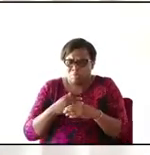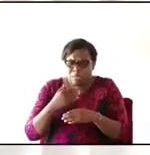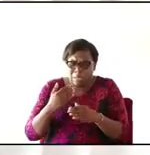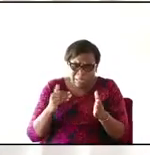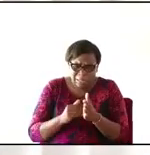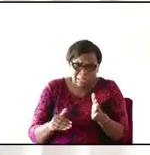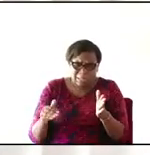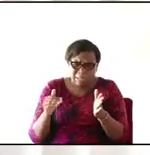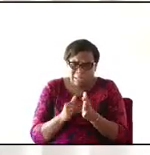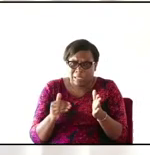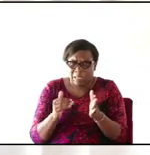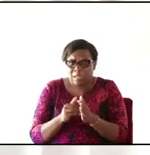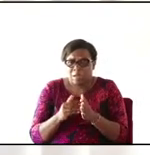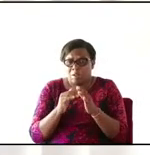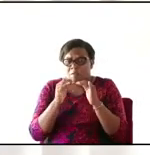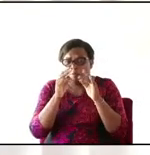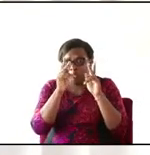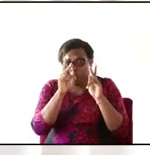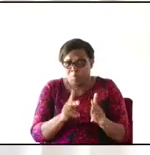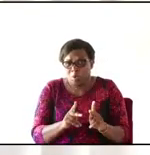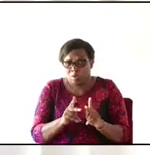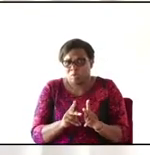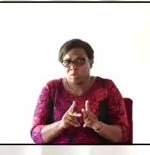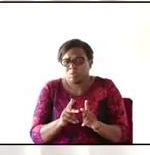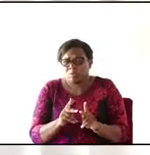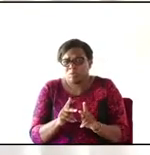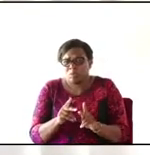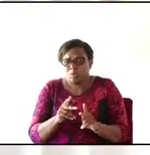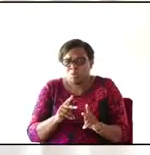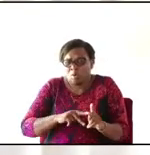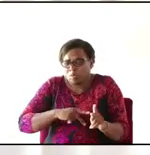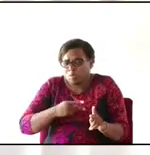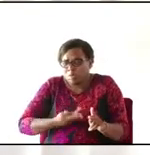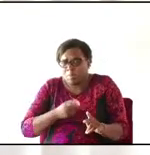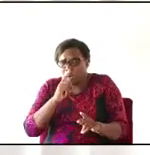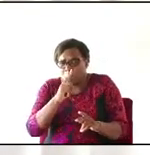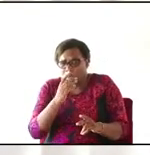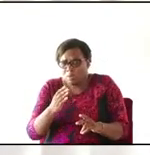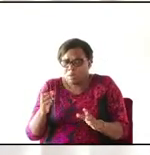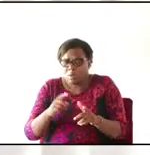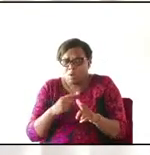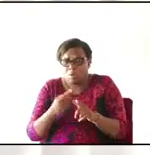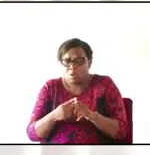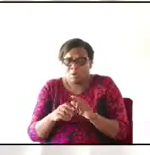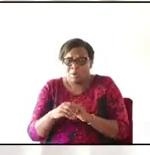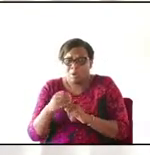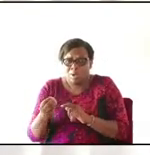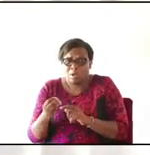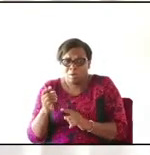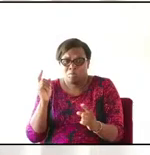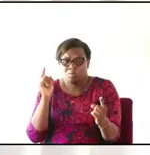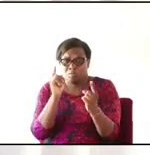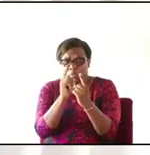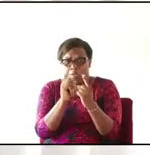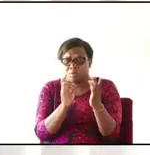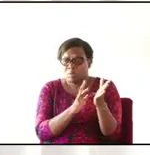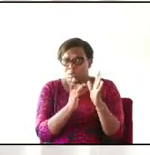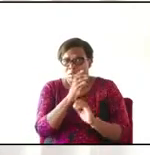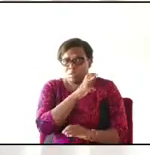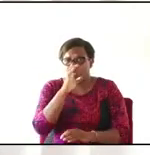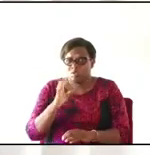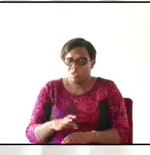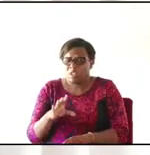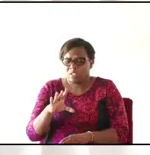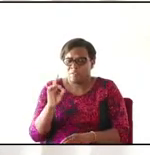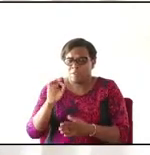been disturbed by one thing or the other, who comes in contact with Jesus Christ and